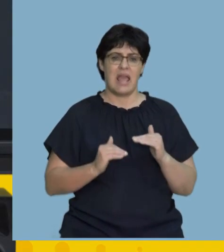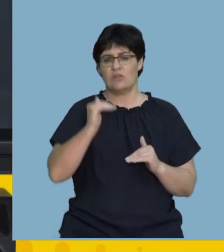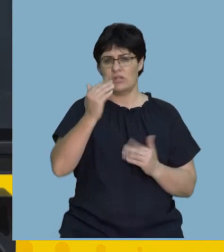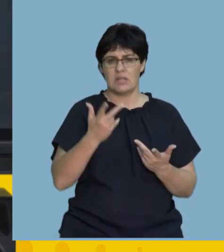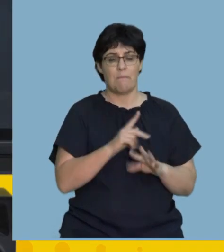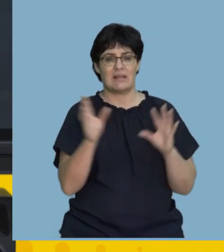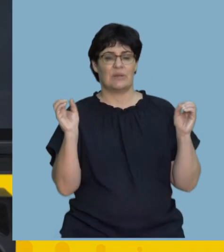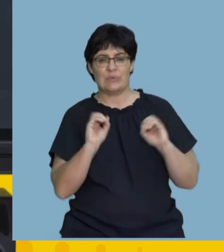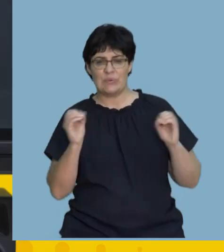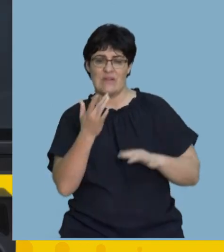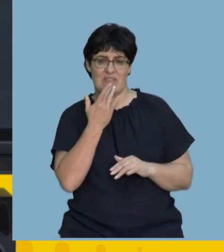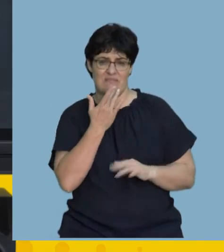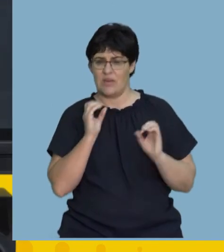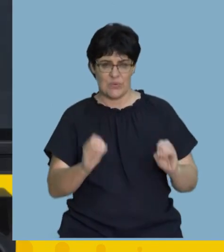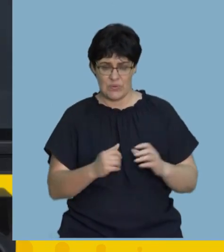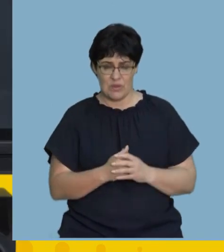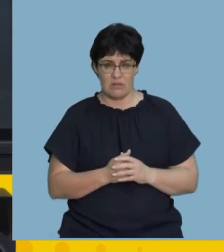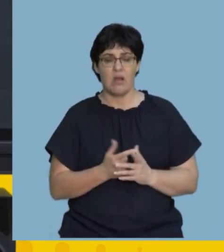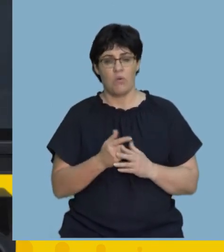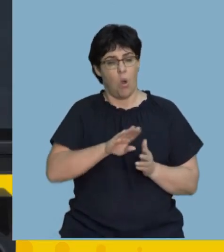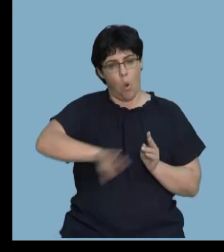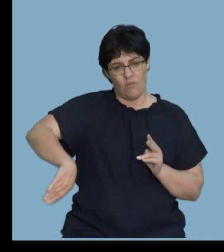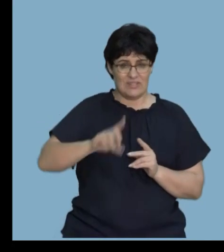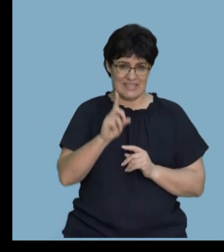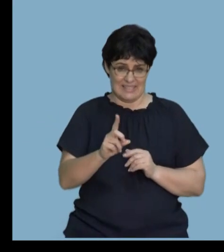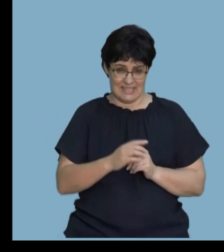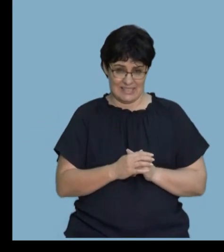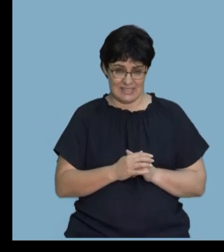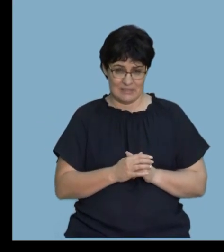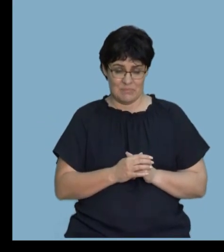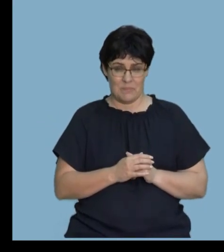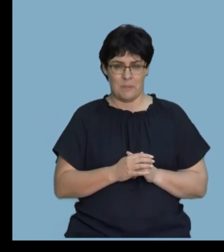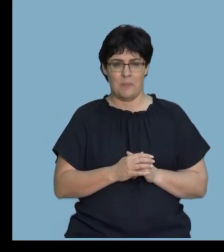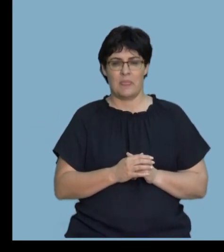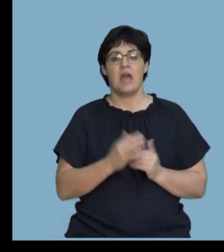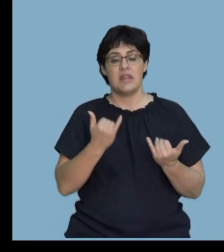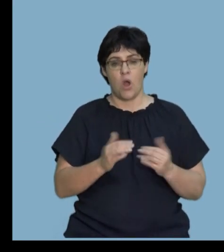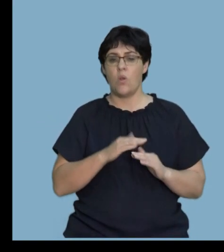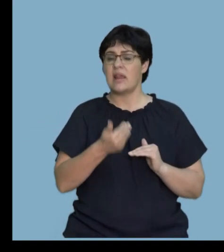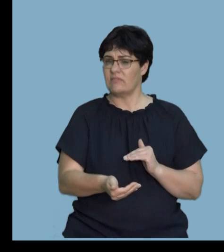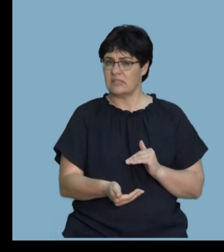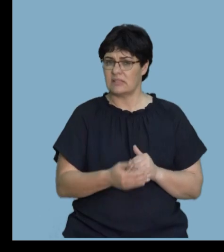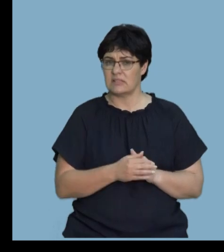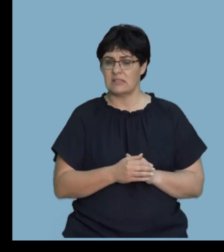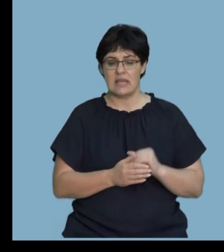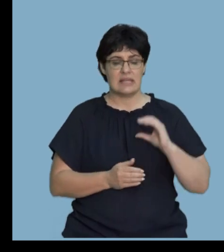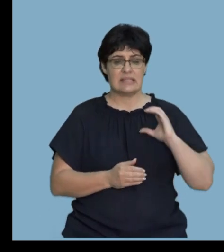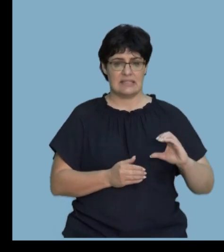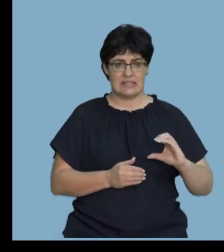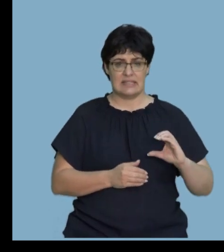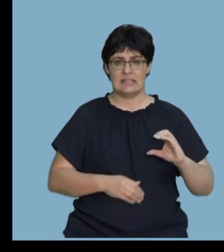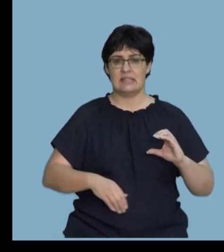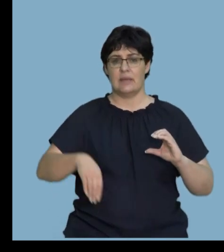but none was favored. So we will take out D as a distractor as well. Now we are left with option C